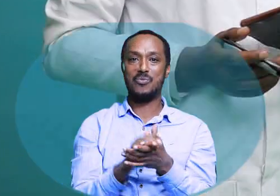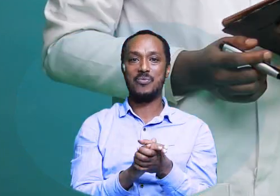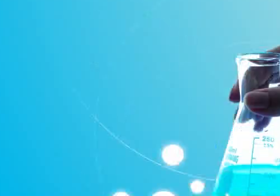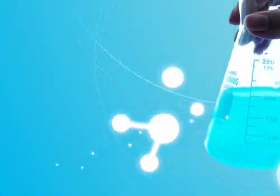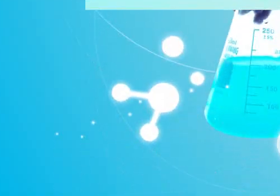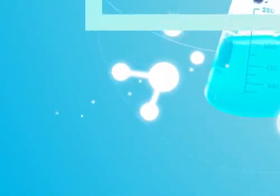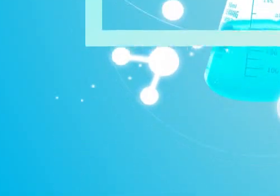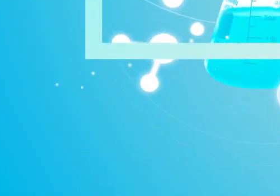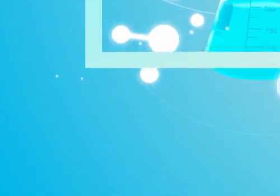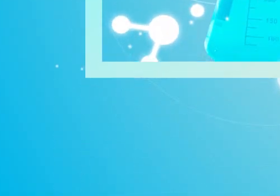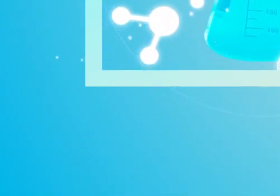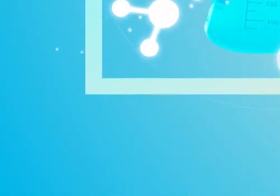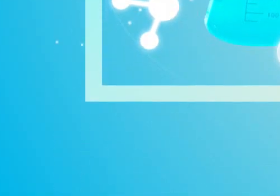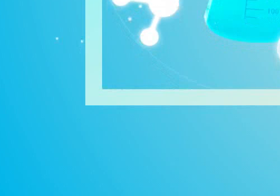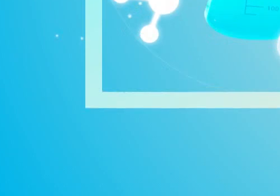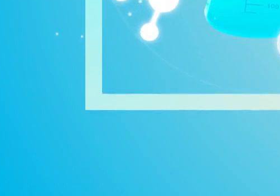non-volatile?